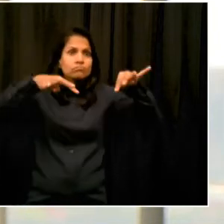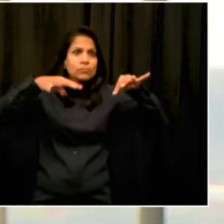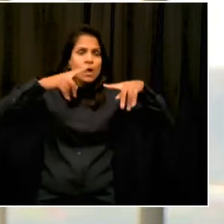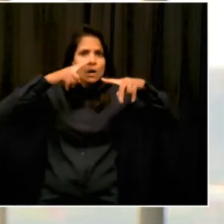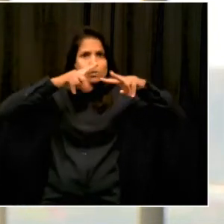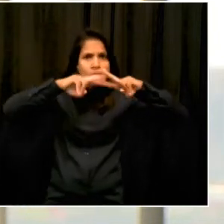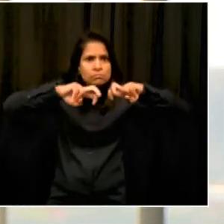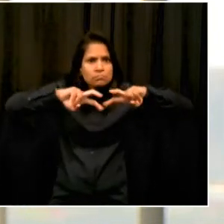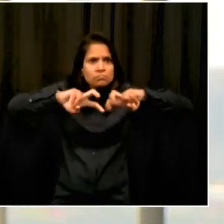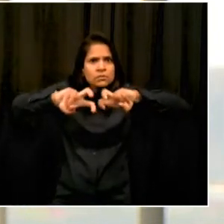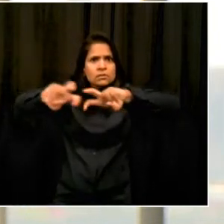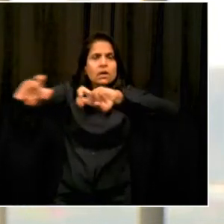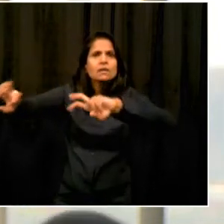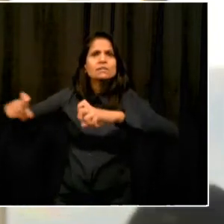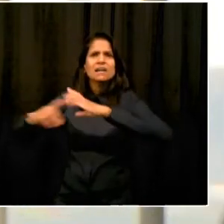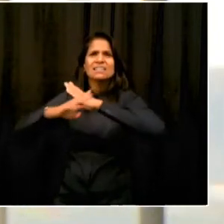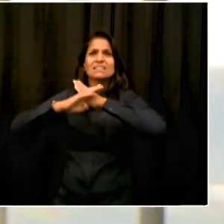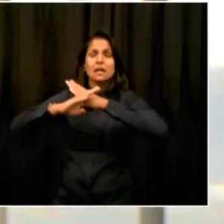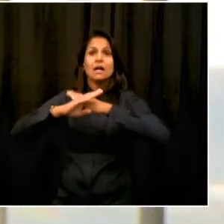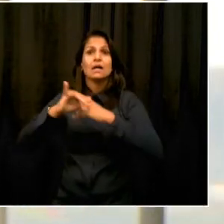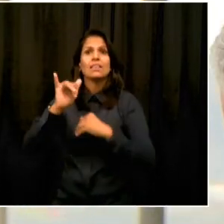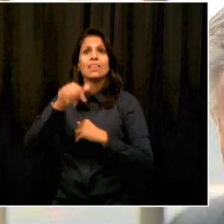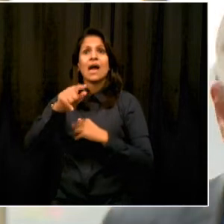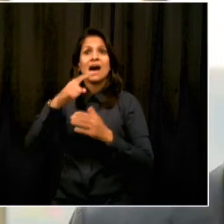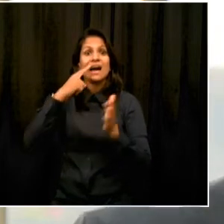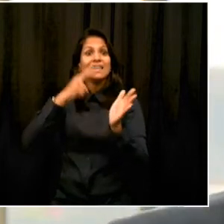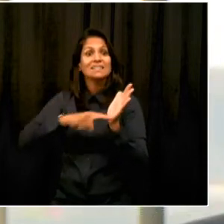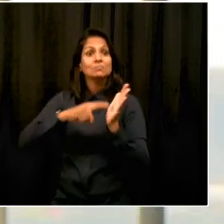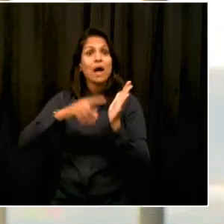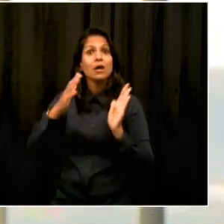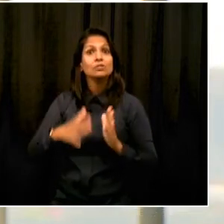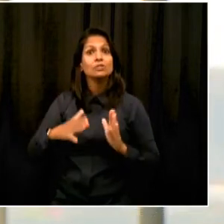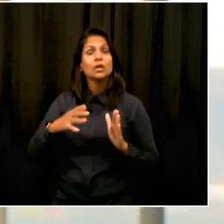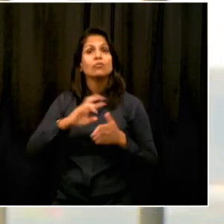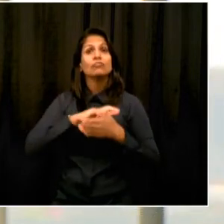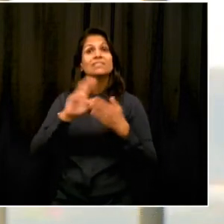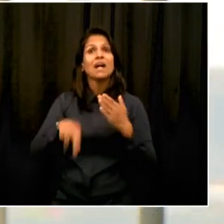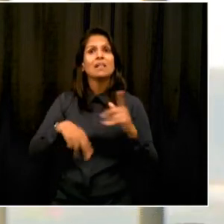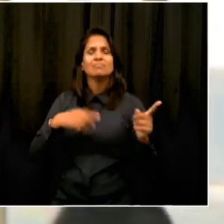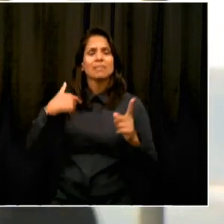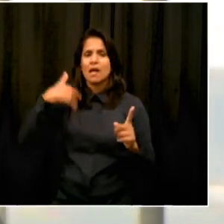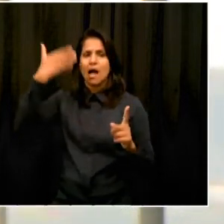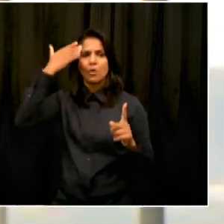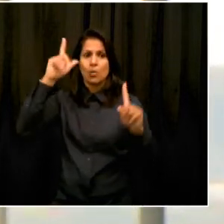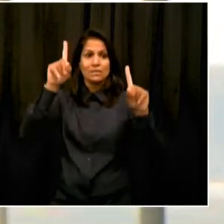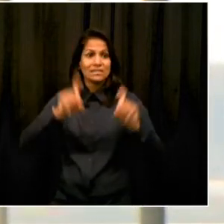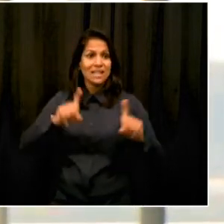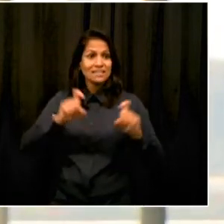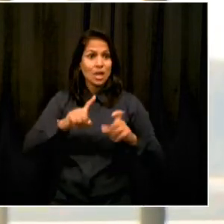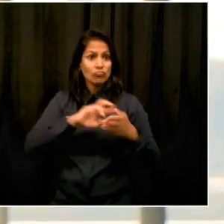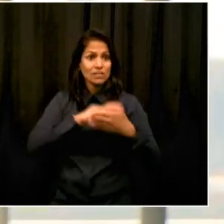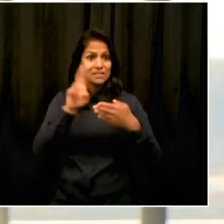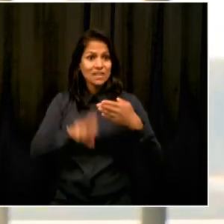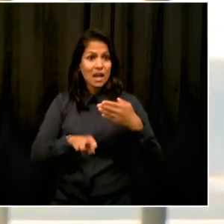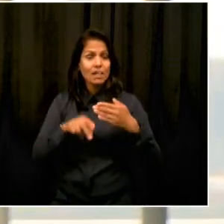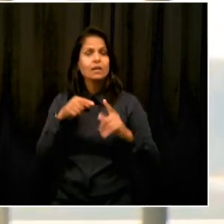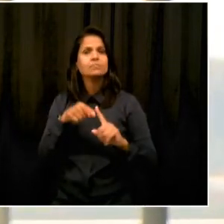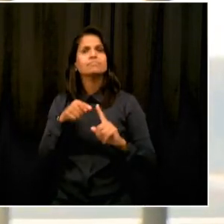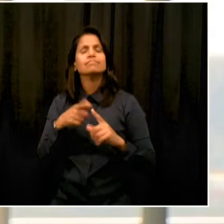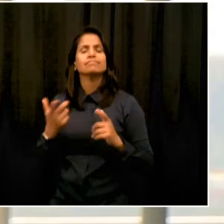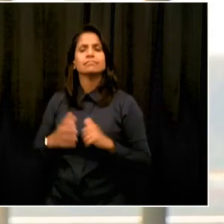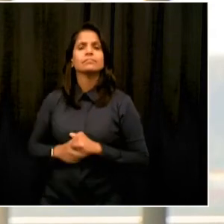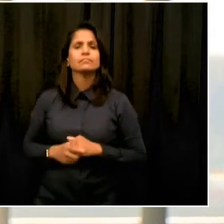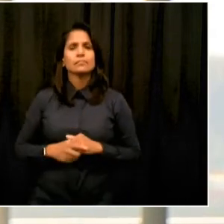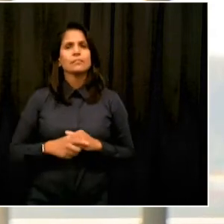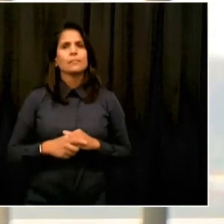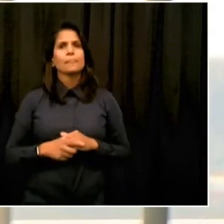out. Well, it's for the commissioner also. Has there been a single documented case in New York